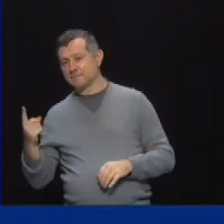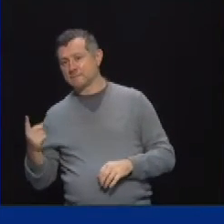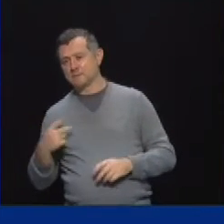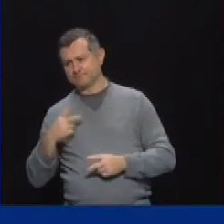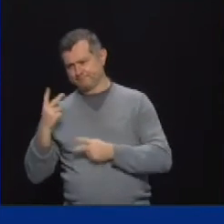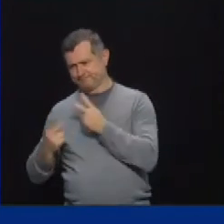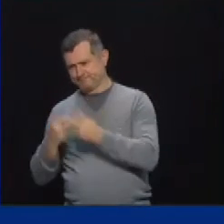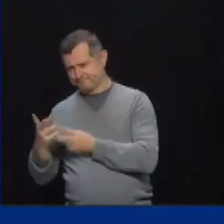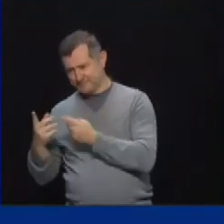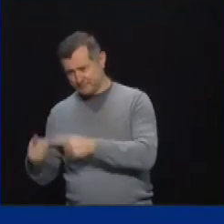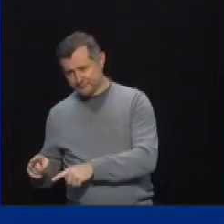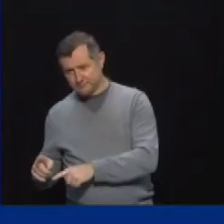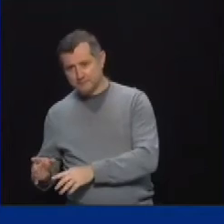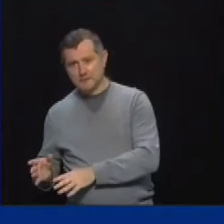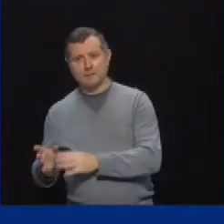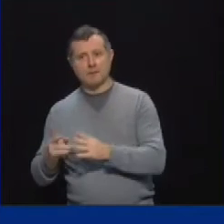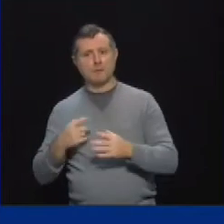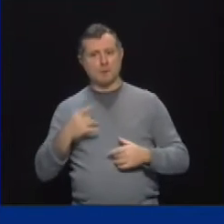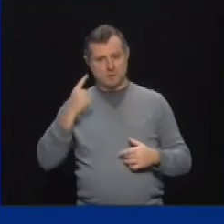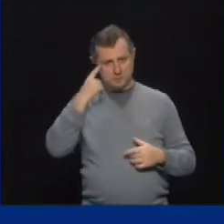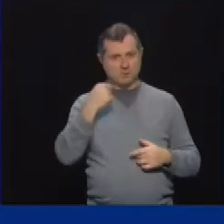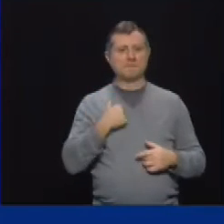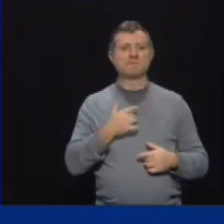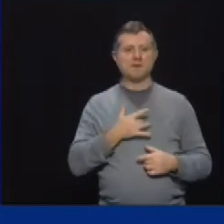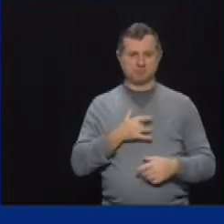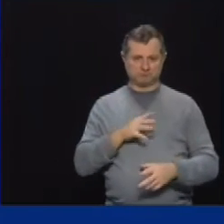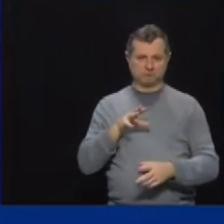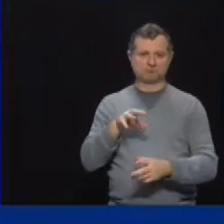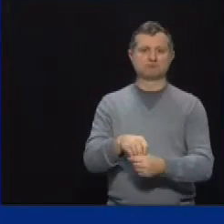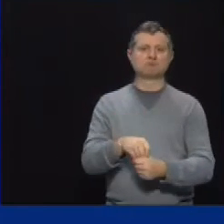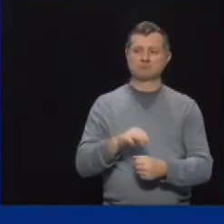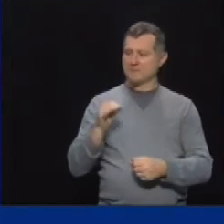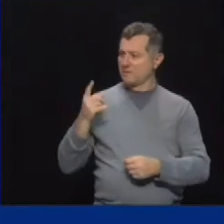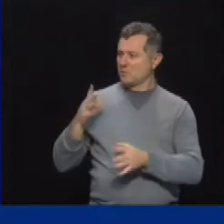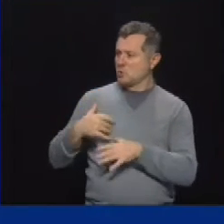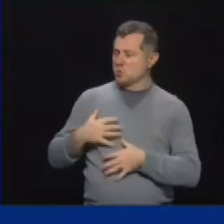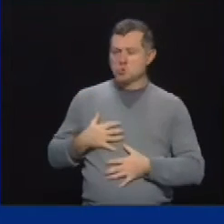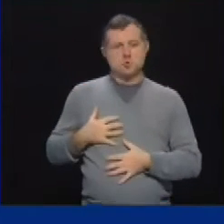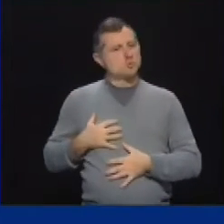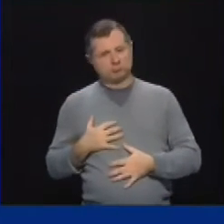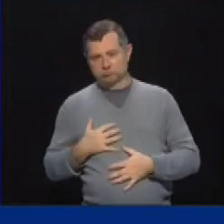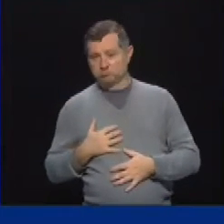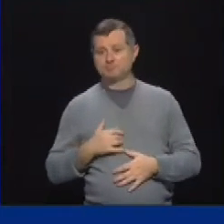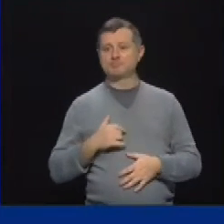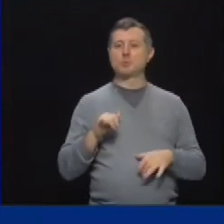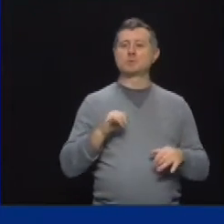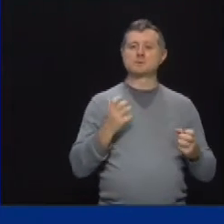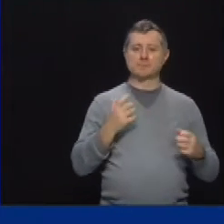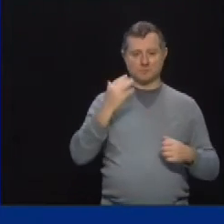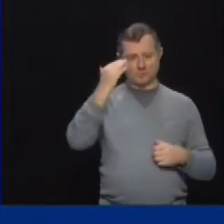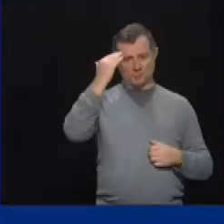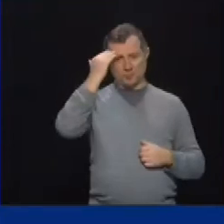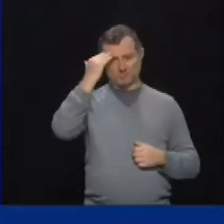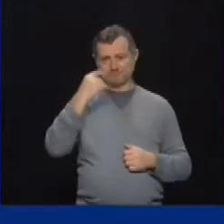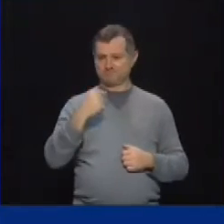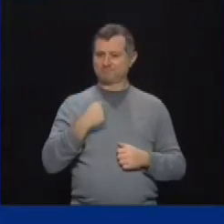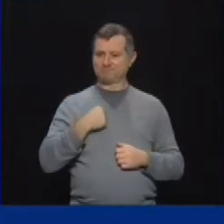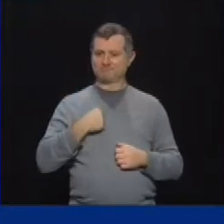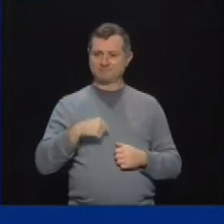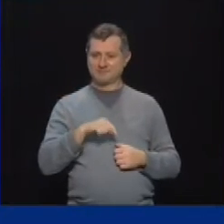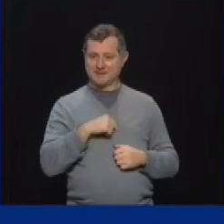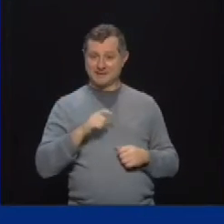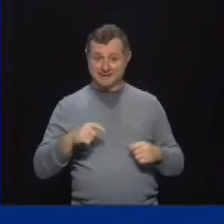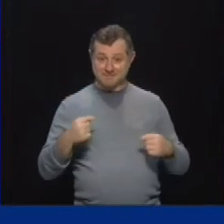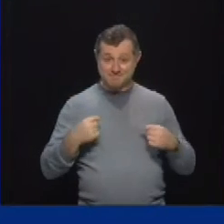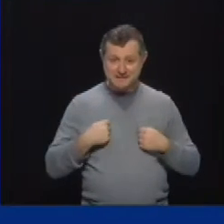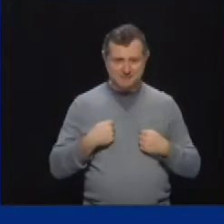arms themselves to say, I want to be part of that. And I want to be known for someone who stepped forward when my country and my state needed me the most. I'm